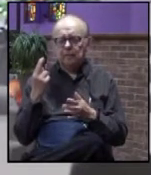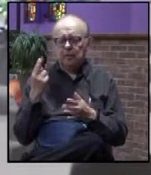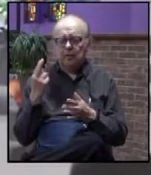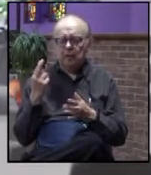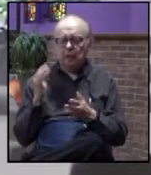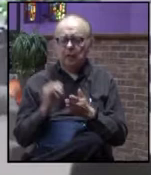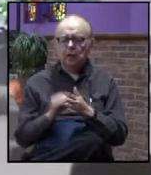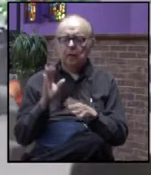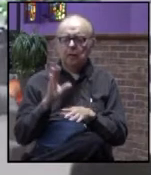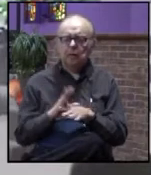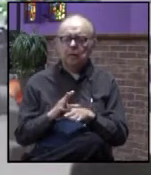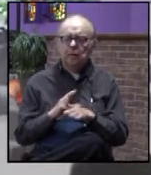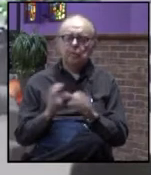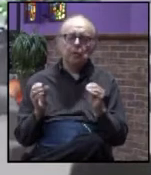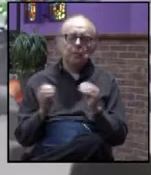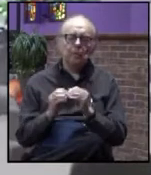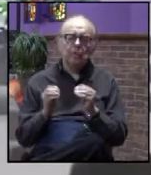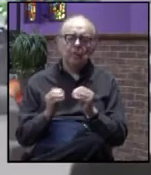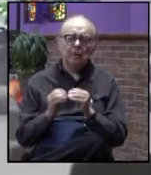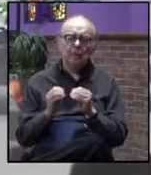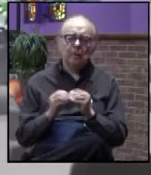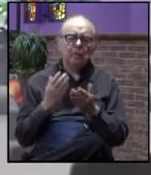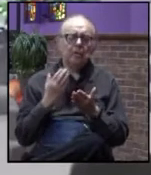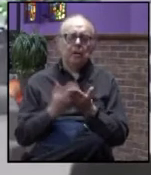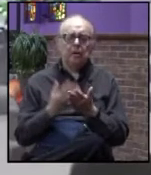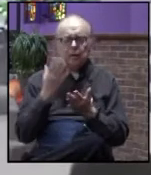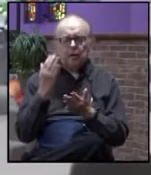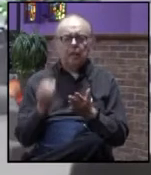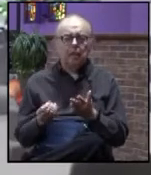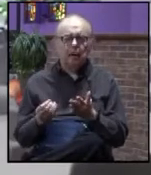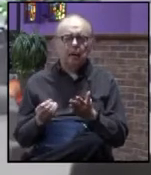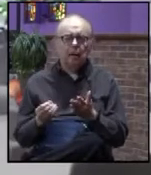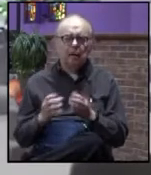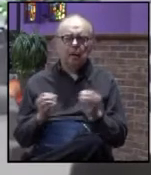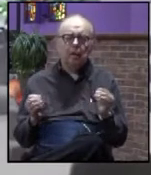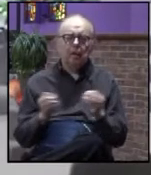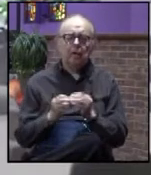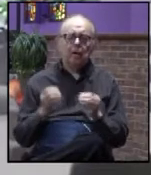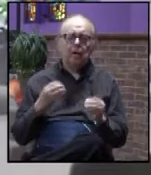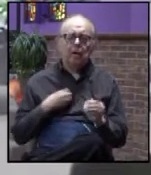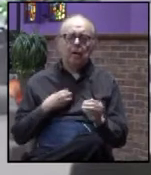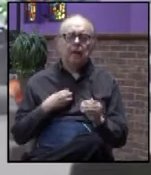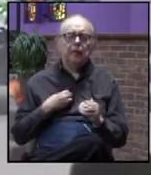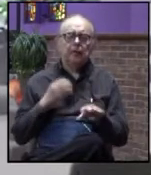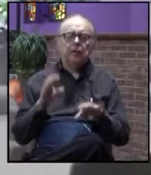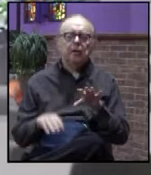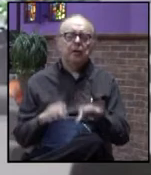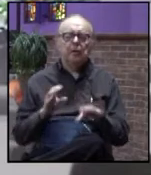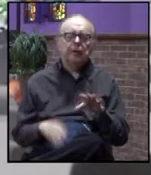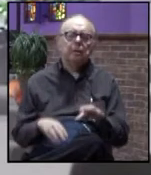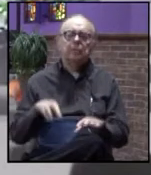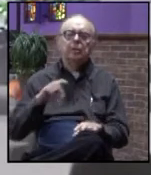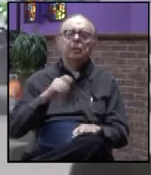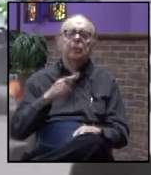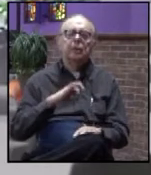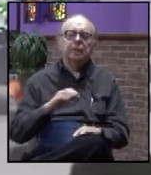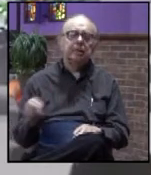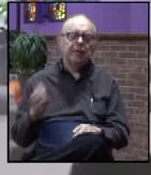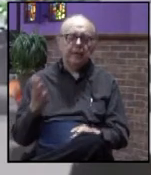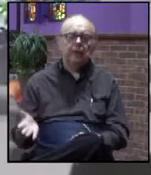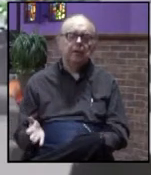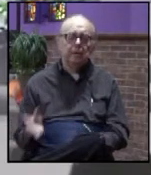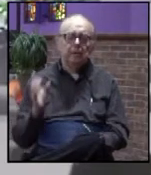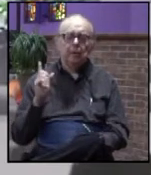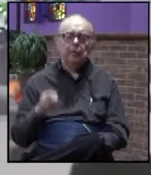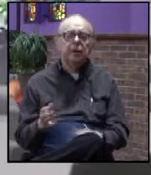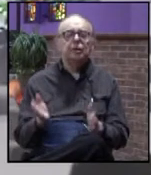the reason that church is no longer good is because we no longer have a piano and an organ in the hymnals. And that's what we